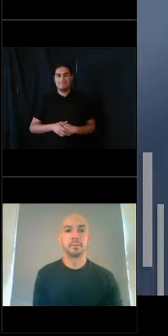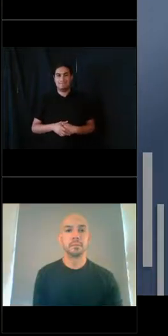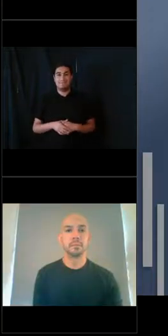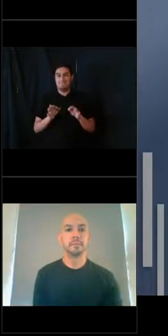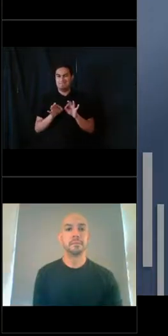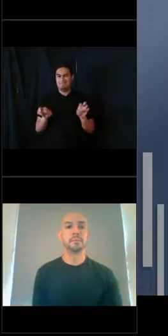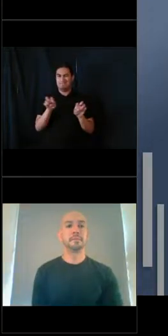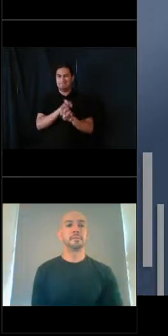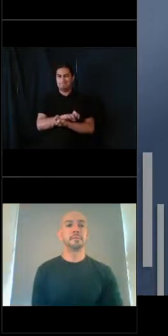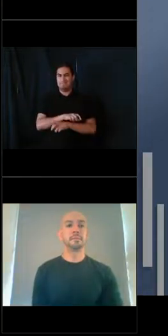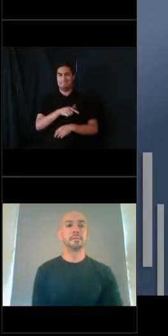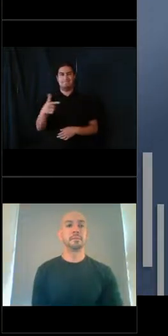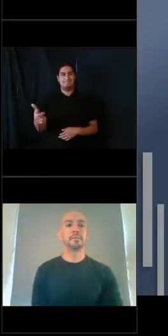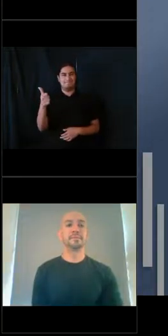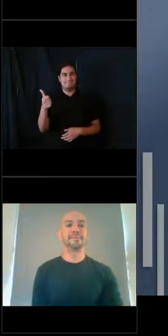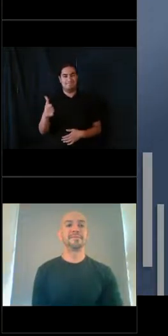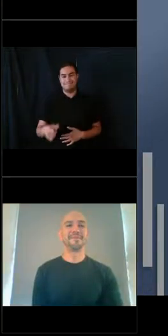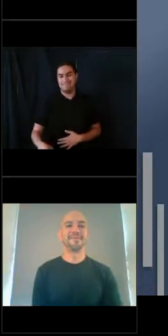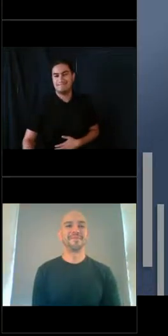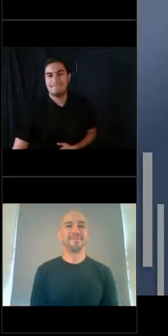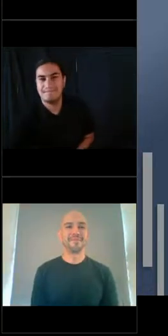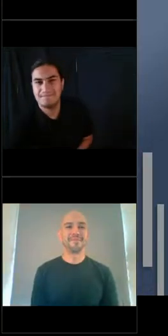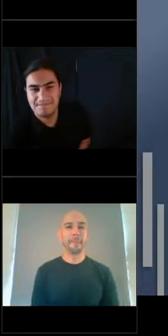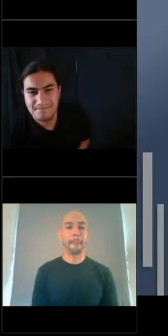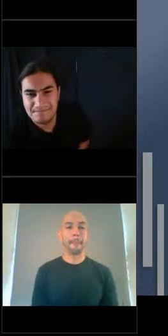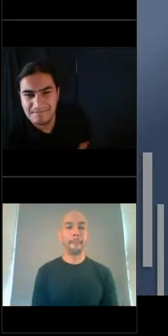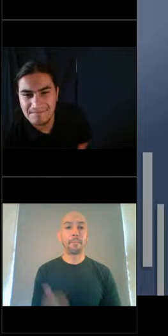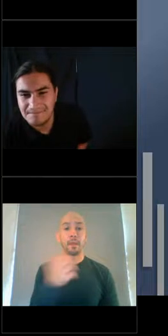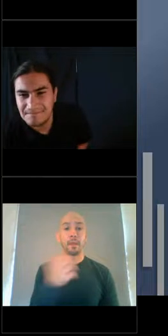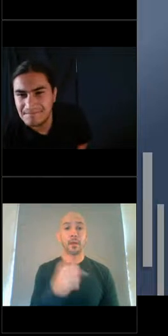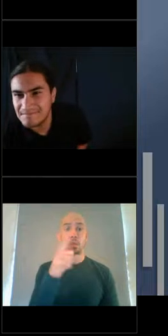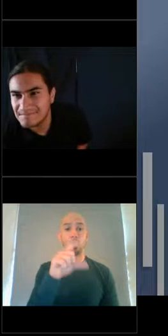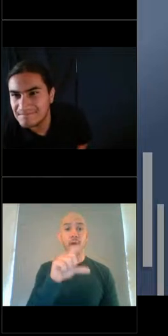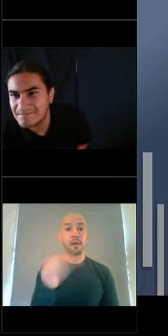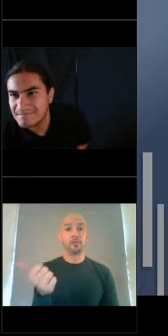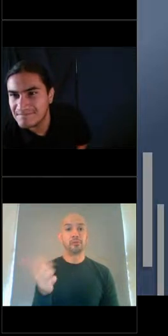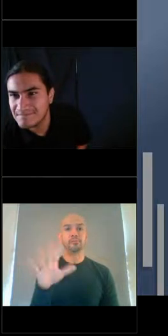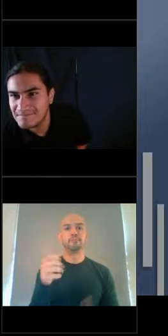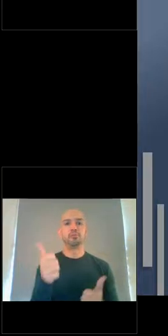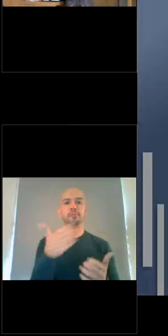anyone else hey thank you